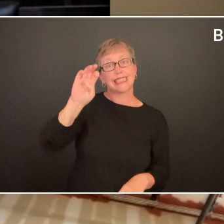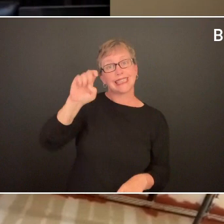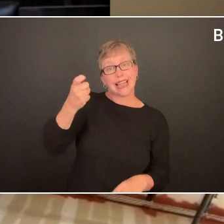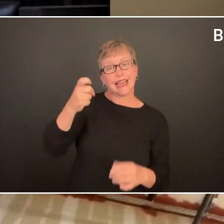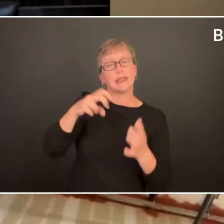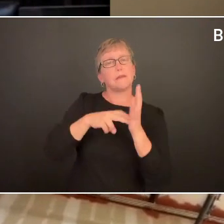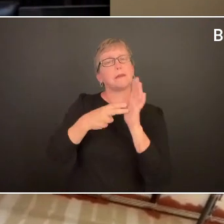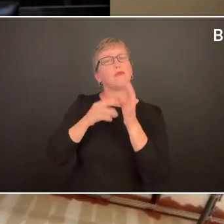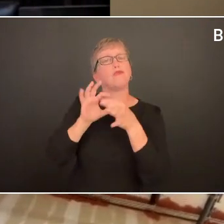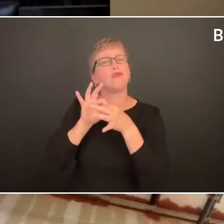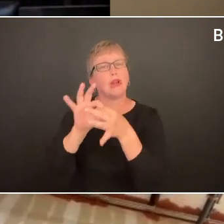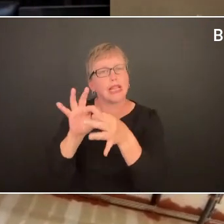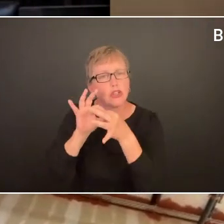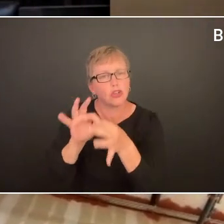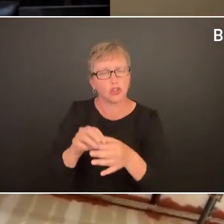than just